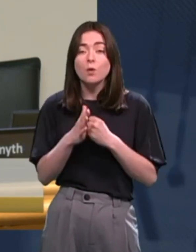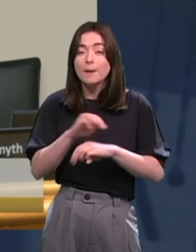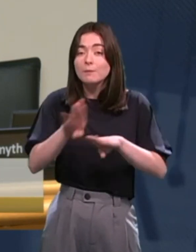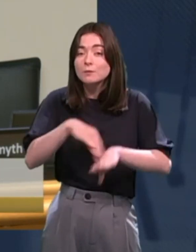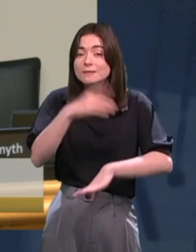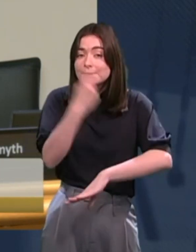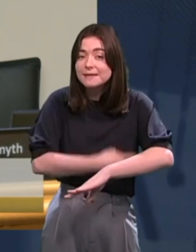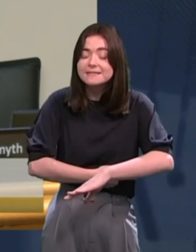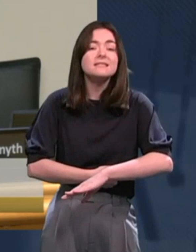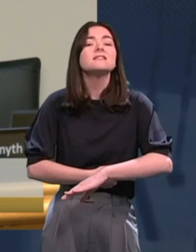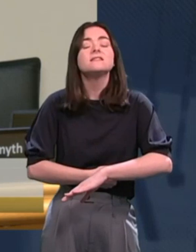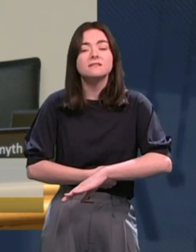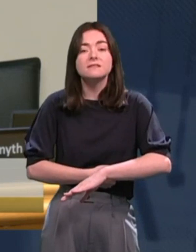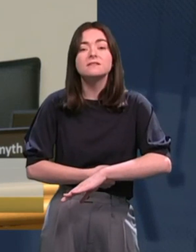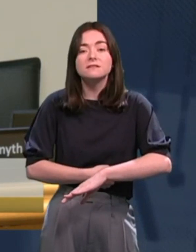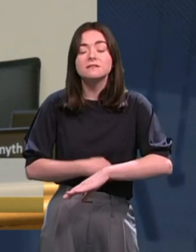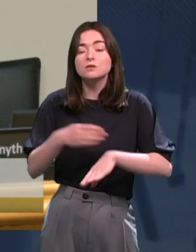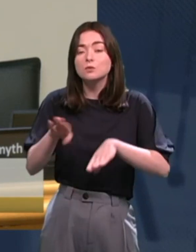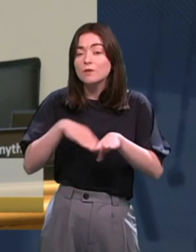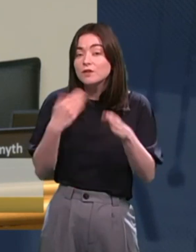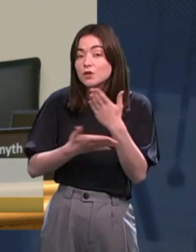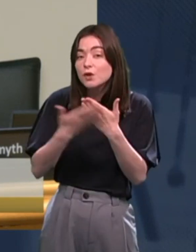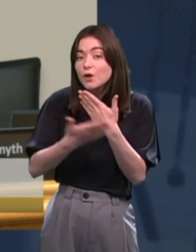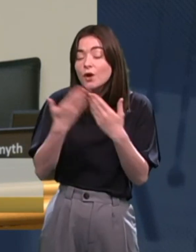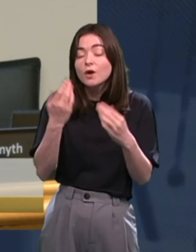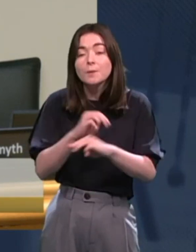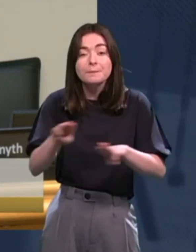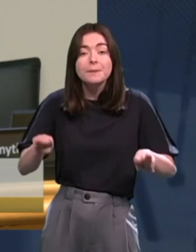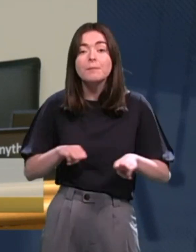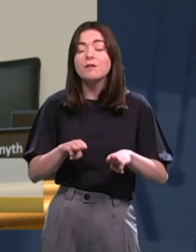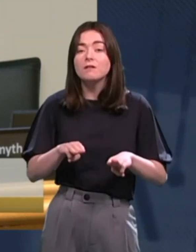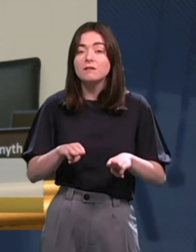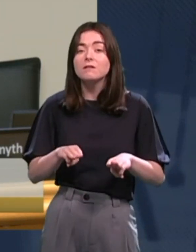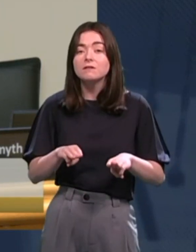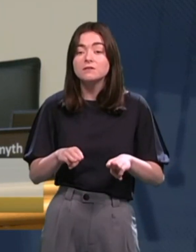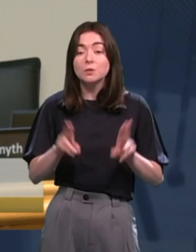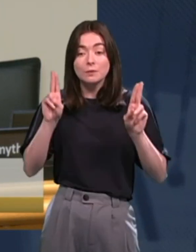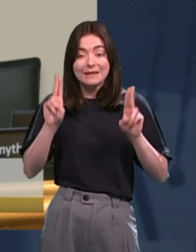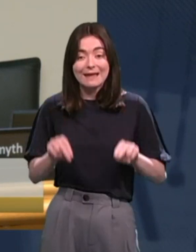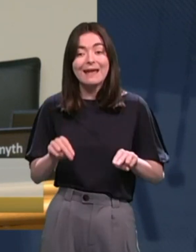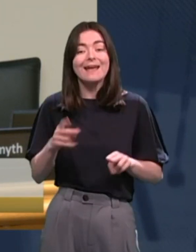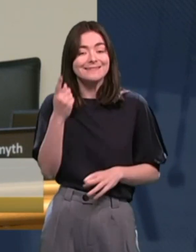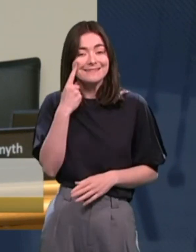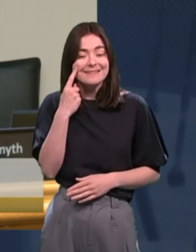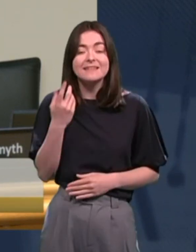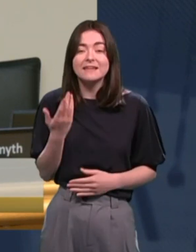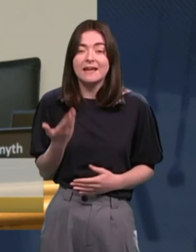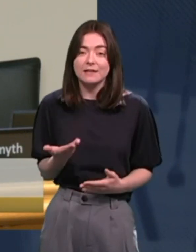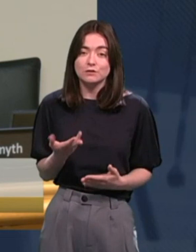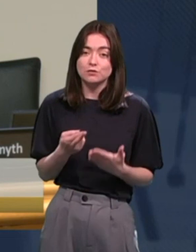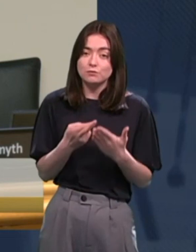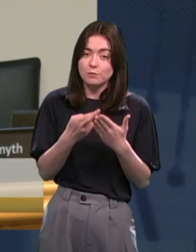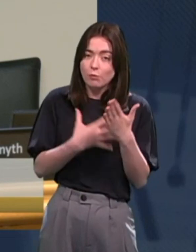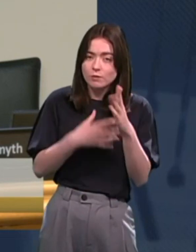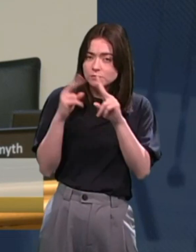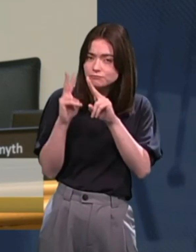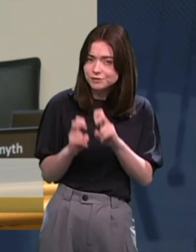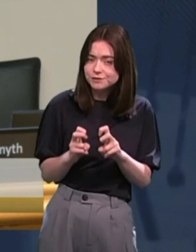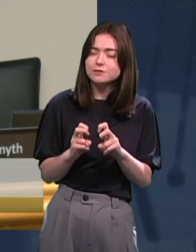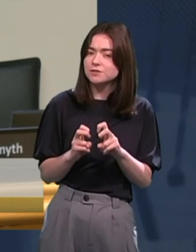disabilities, with young people. And so we can see, and we're reporting and